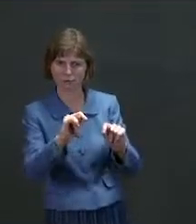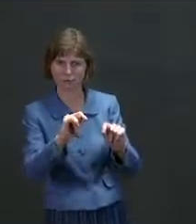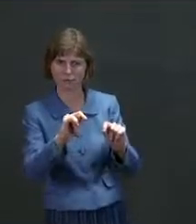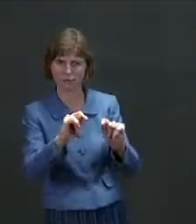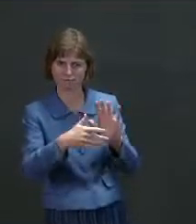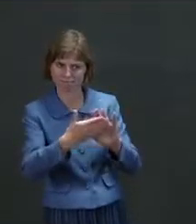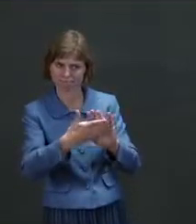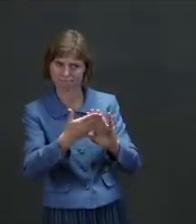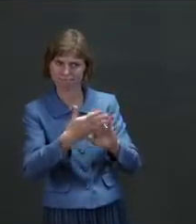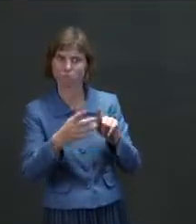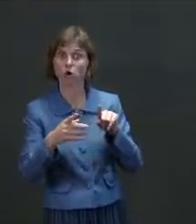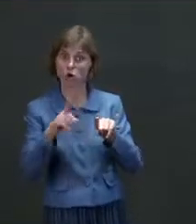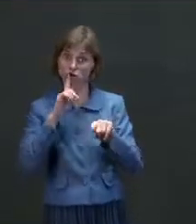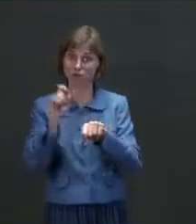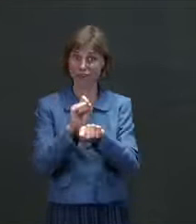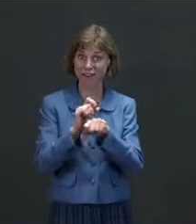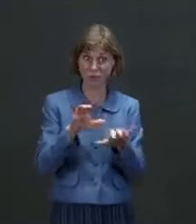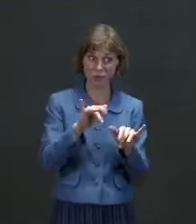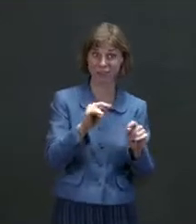really doing it.